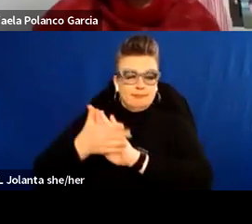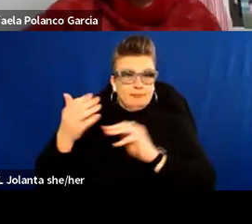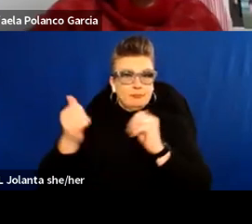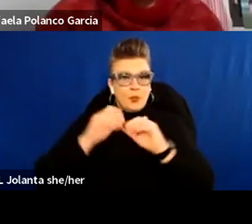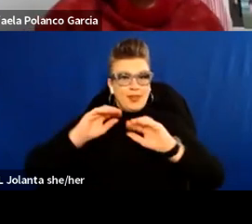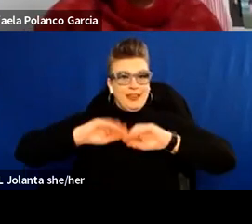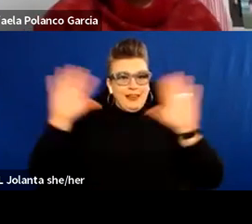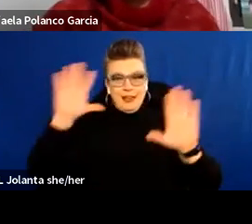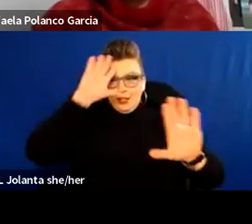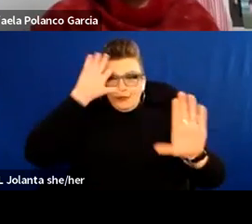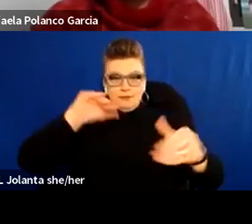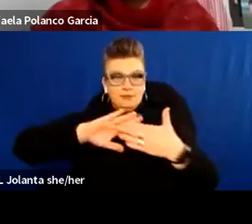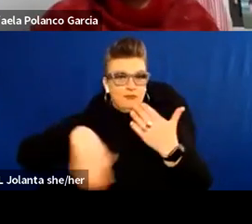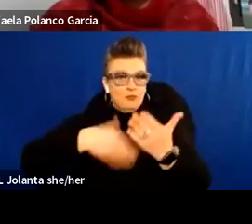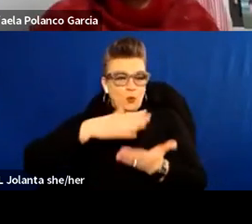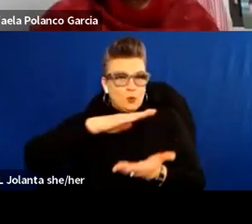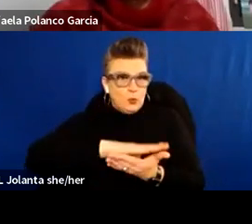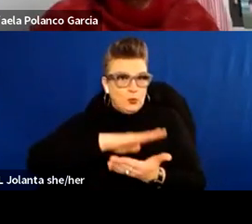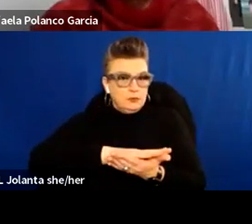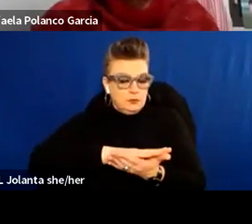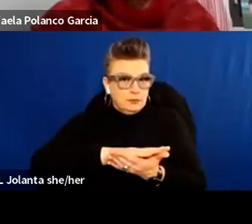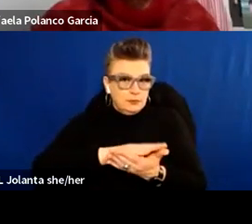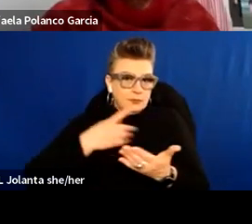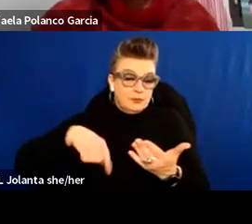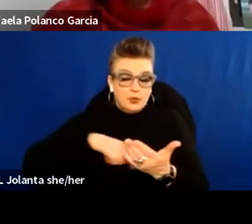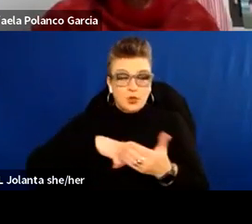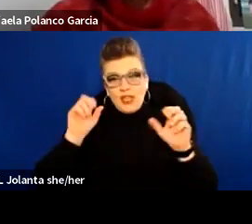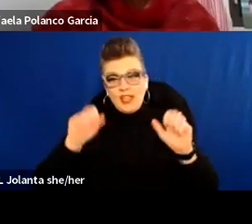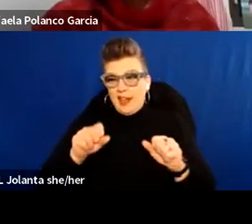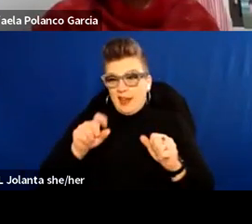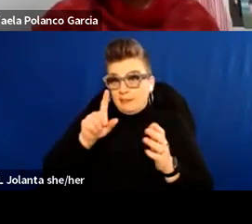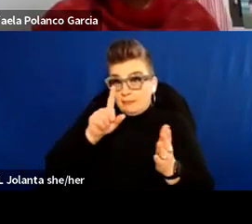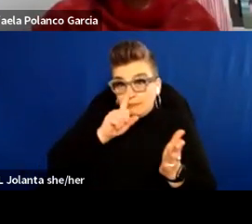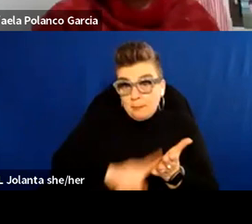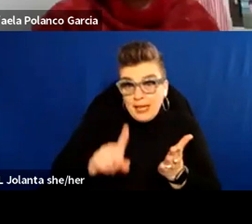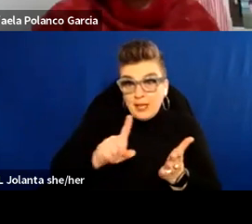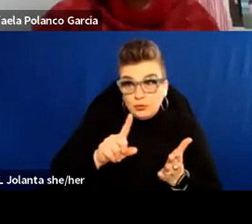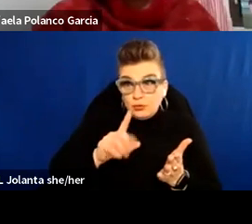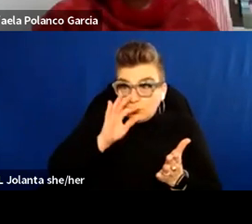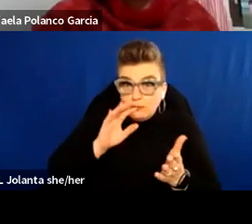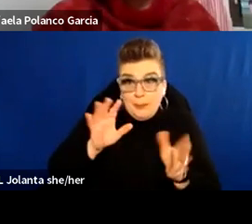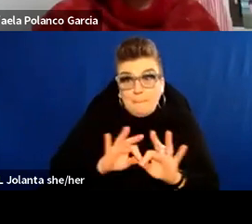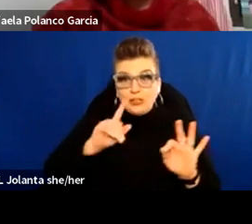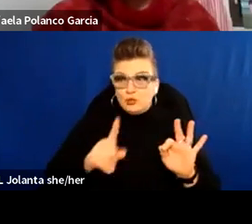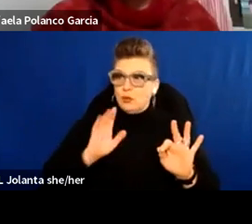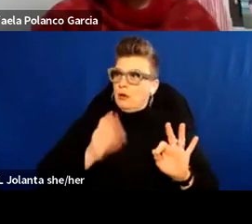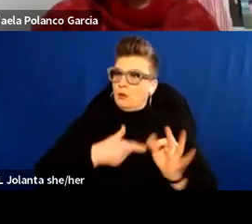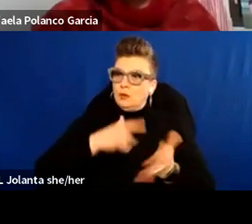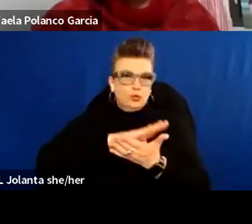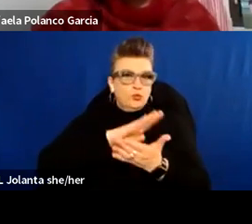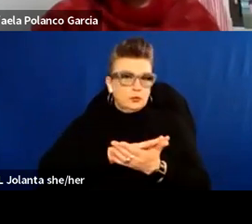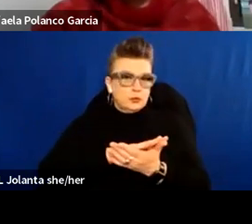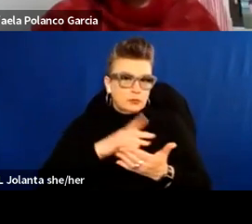of our schools so that we can ensure that our schools are safe and that we are focusing on the